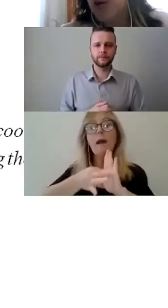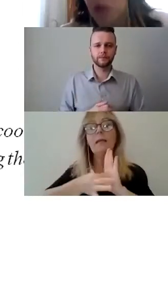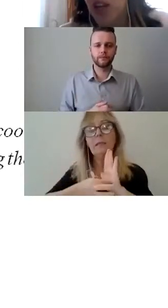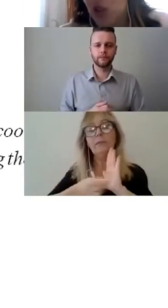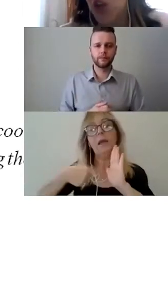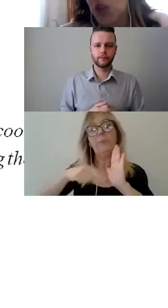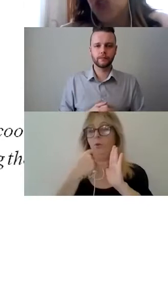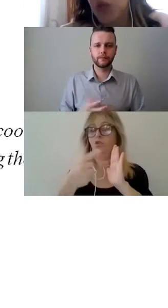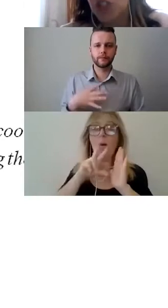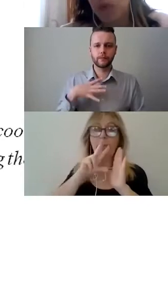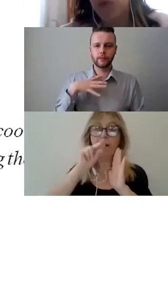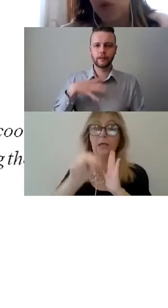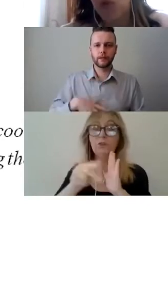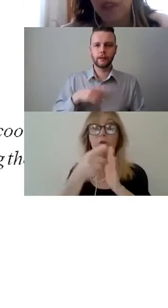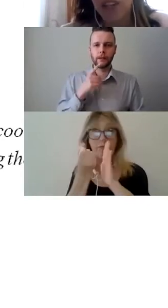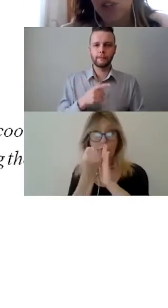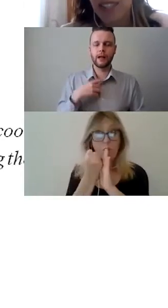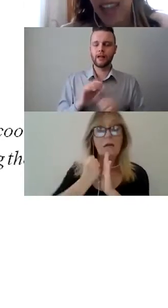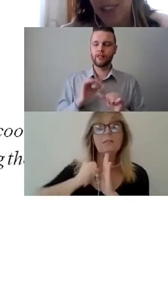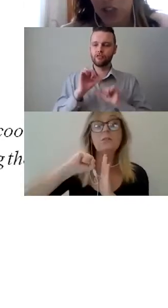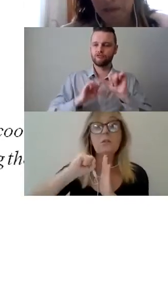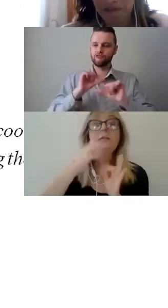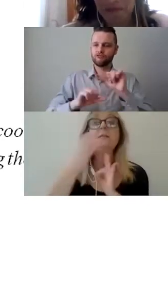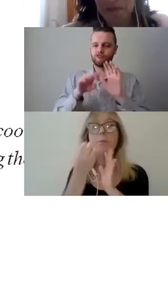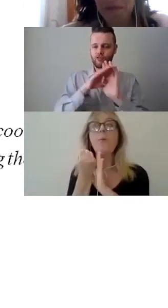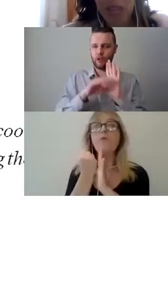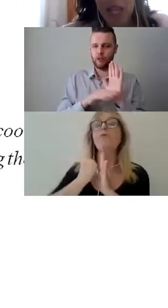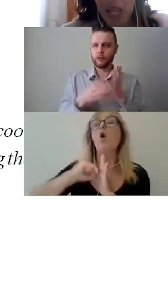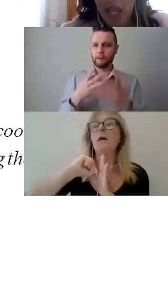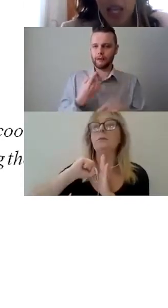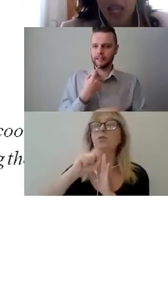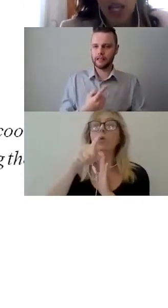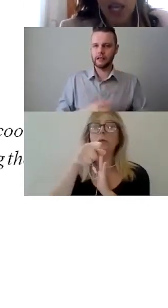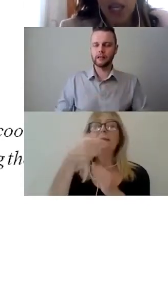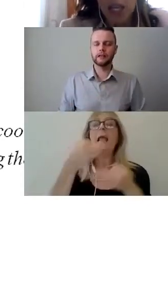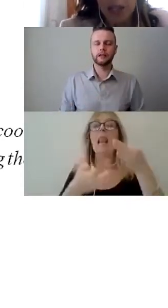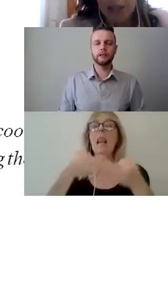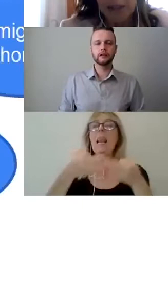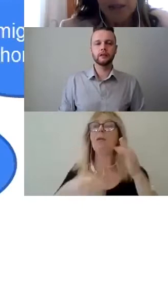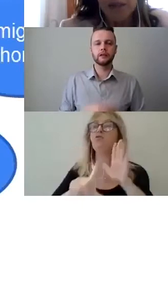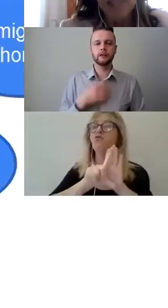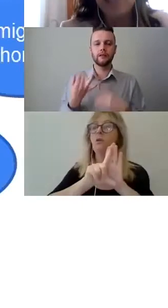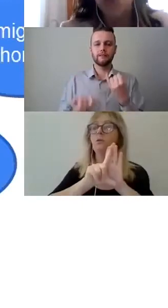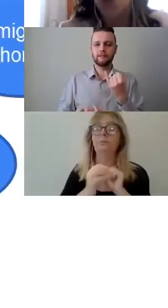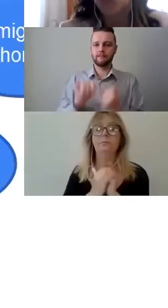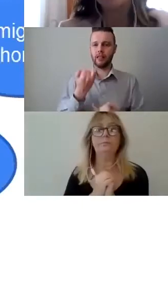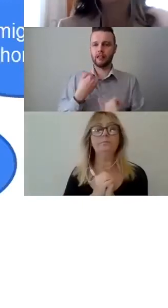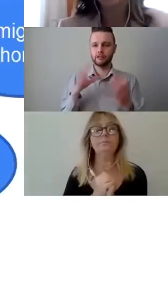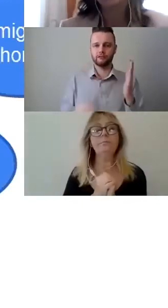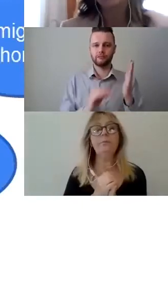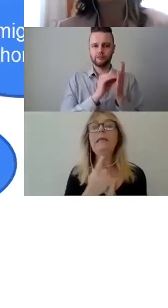by the regulations that we have just mentioned, and failure to apply it is